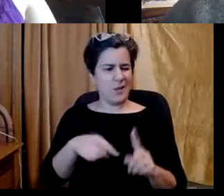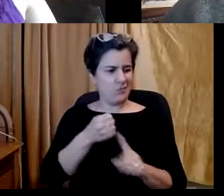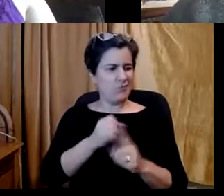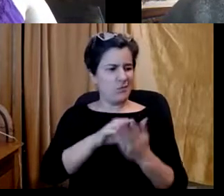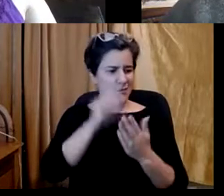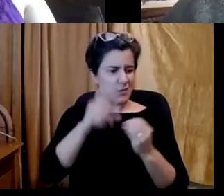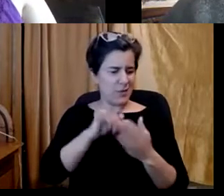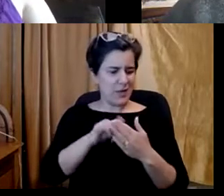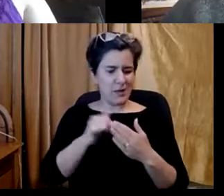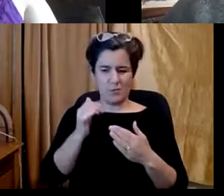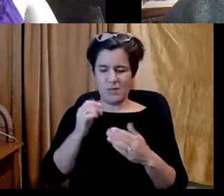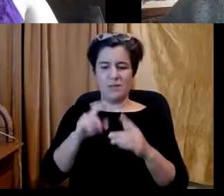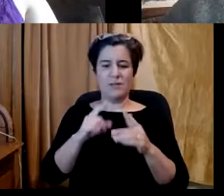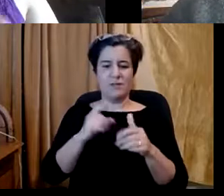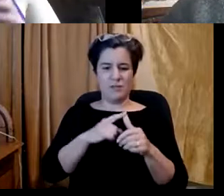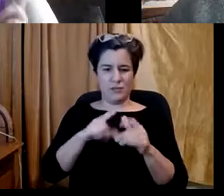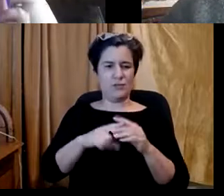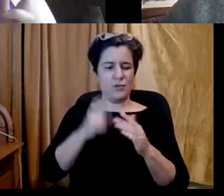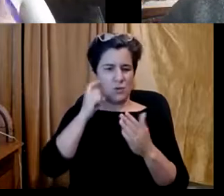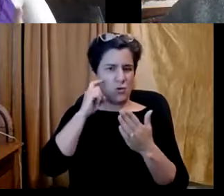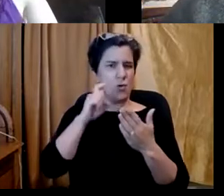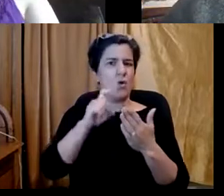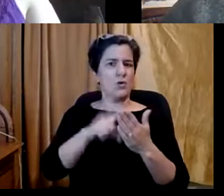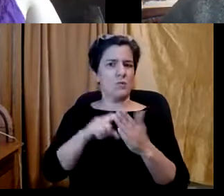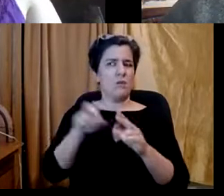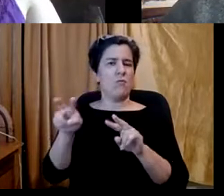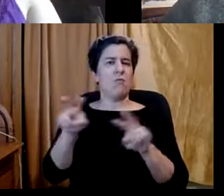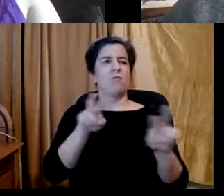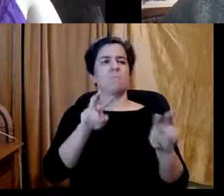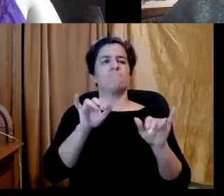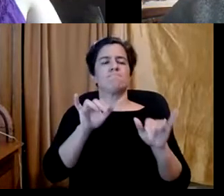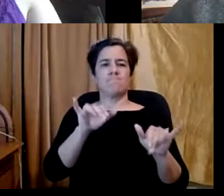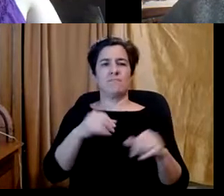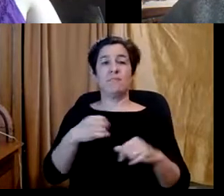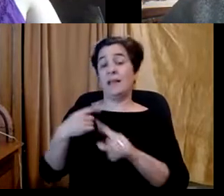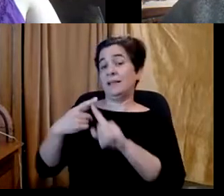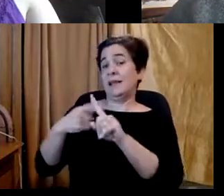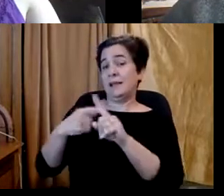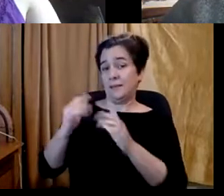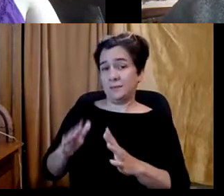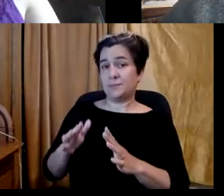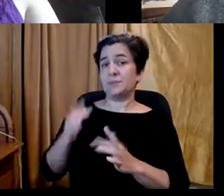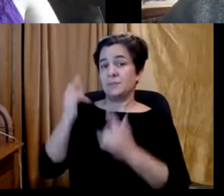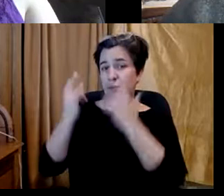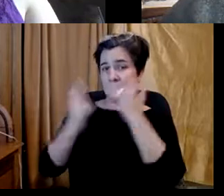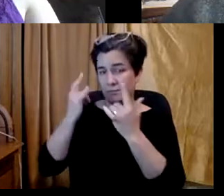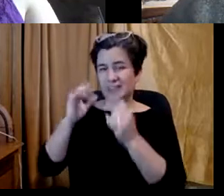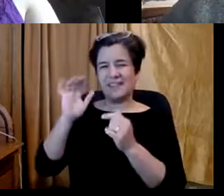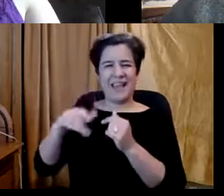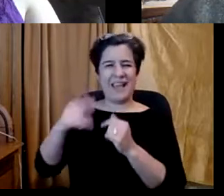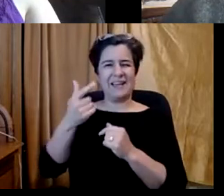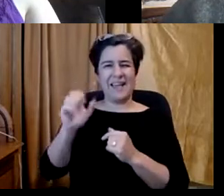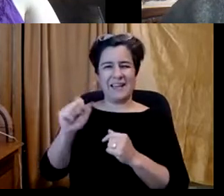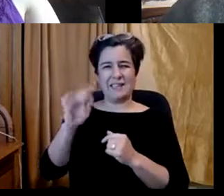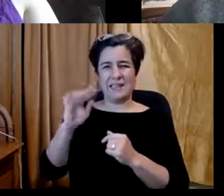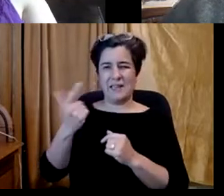when I first started to see it, but when I started to see it, I had a tenant that was narcissistic and was doing a whole bunch of gaslighting and was a mess. And then eventually I